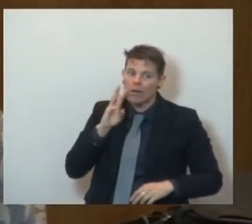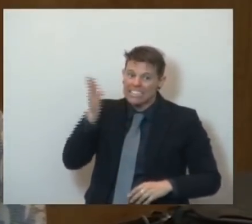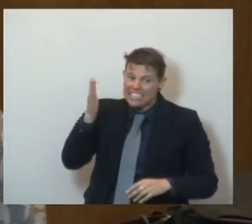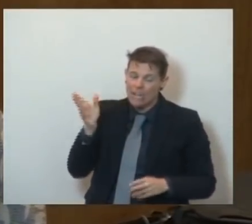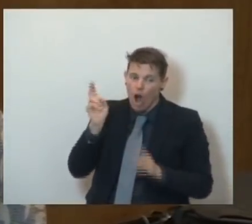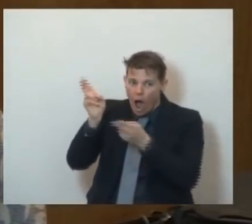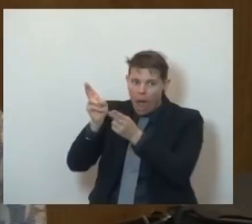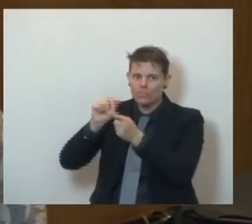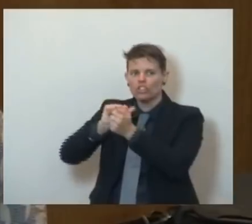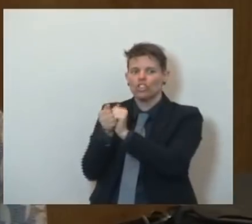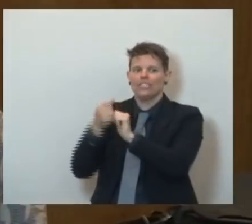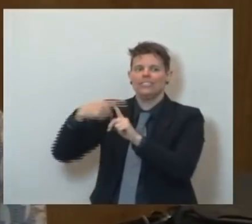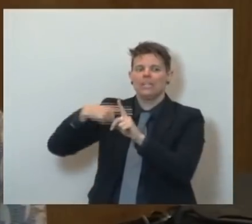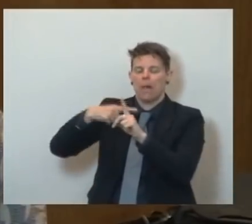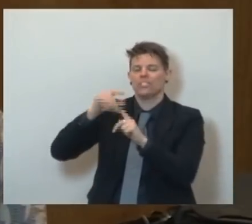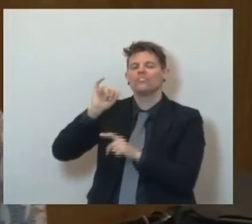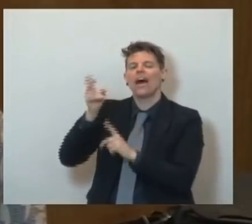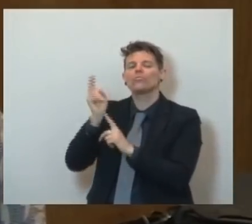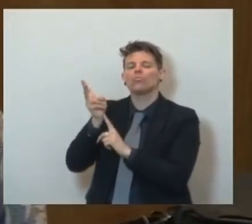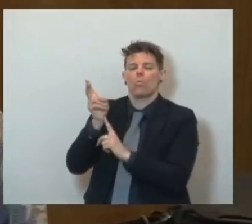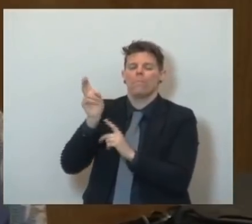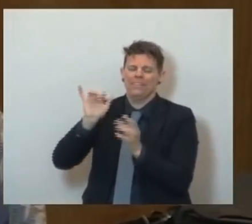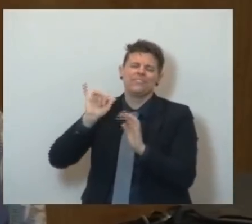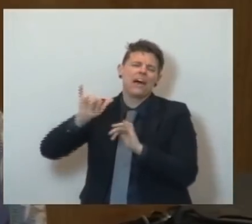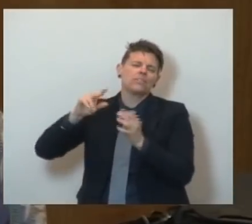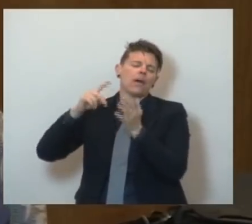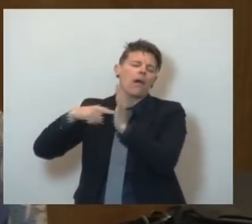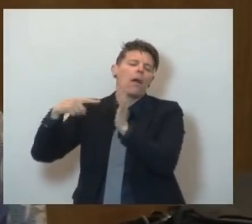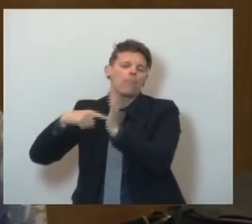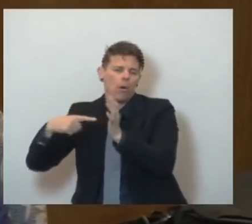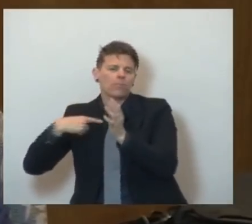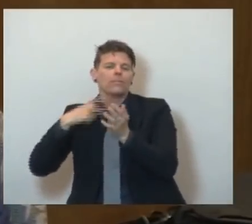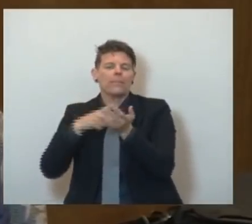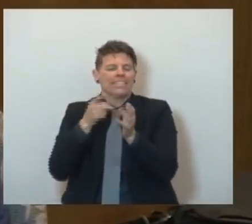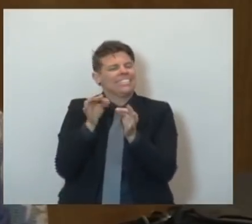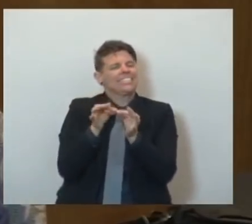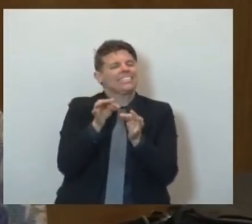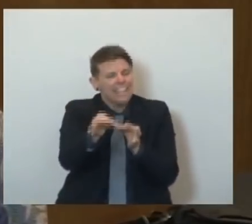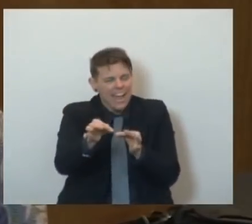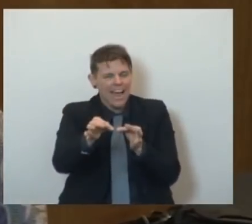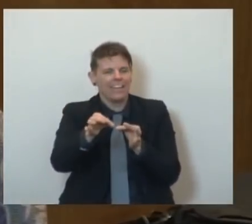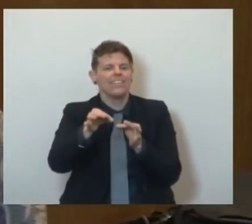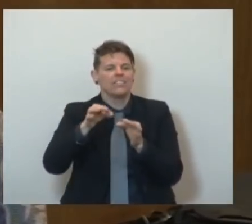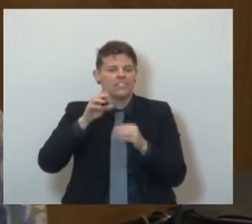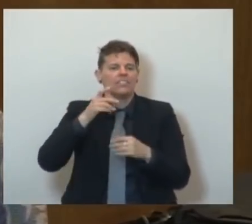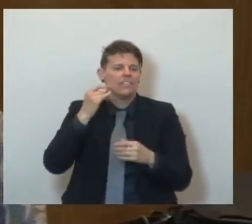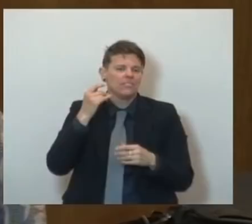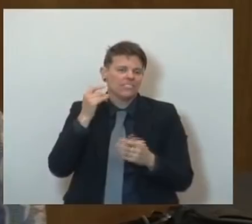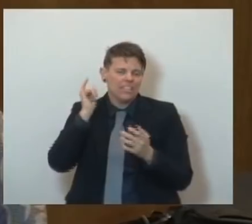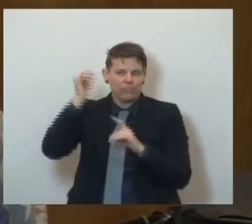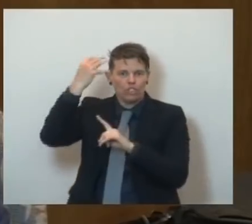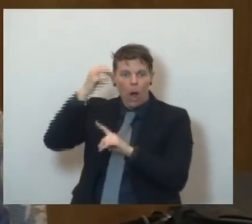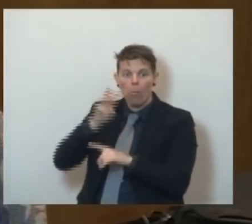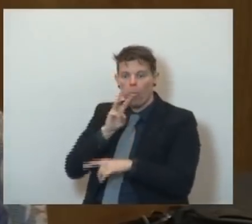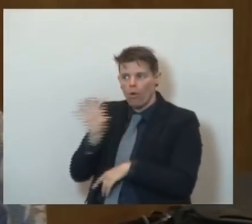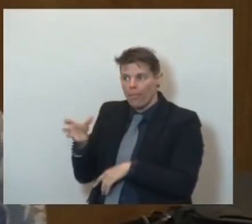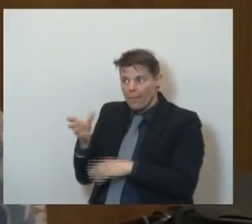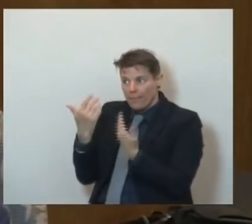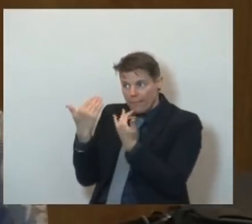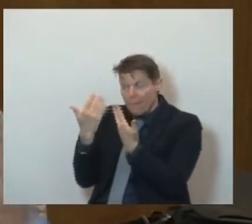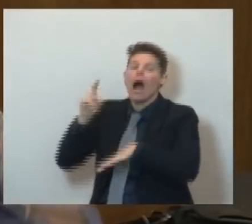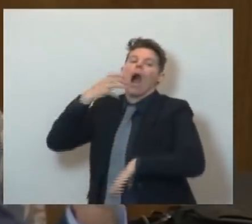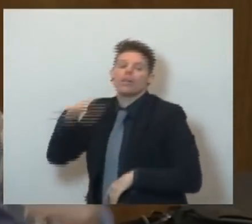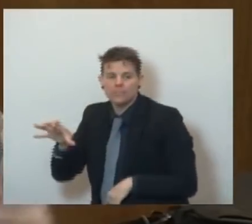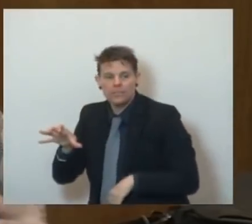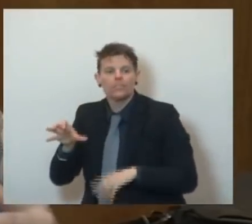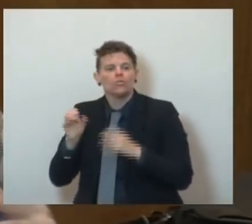on these things, and that's why the modeling is so important also, to try to do the best we can to look out ahead and see what we expect based